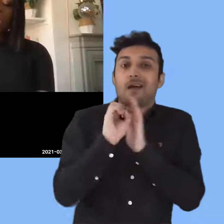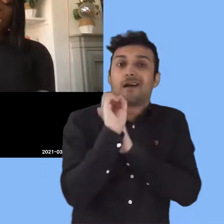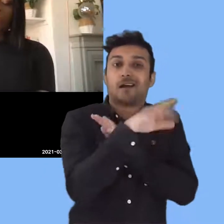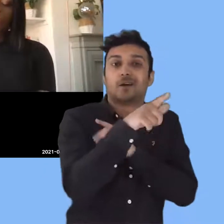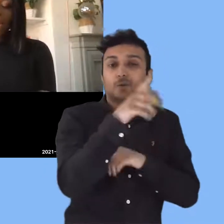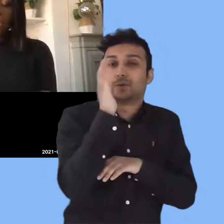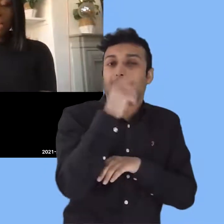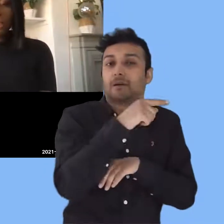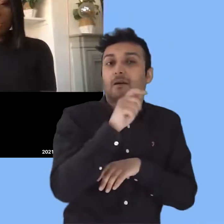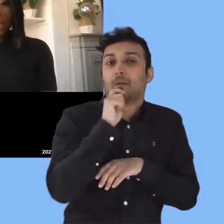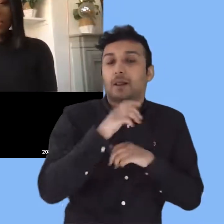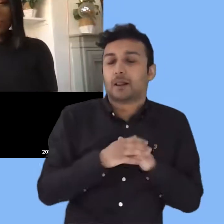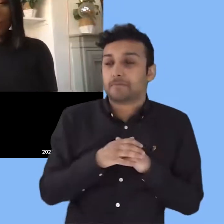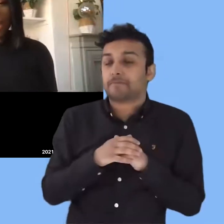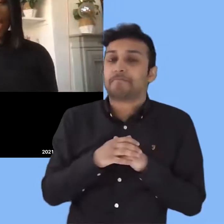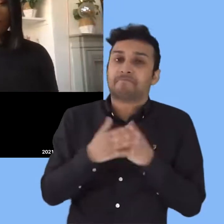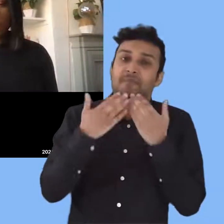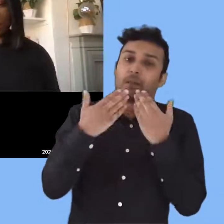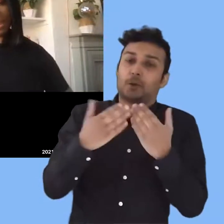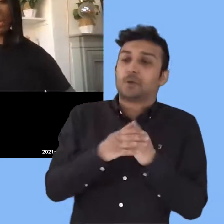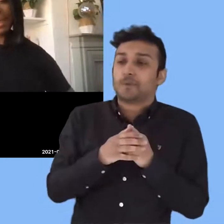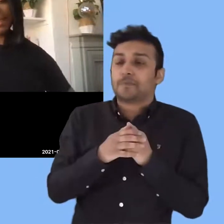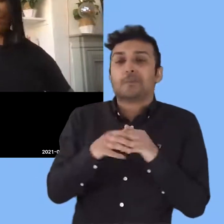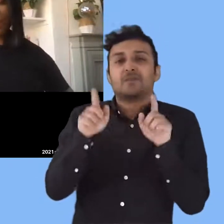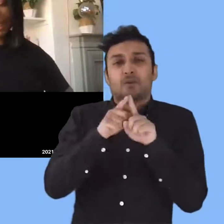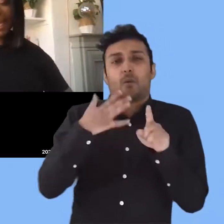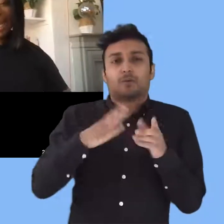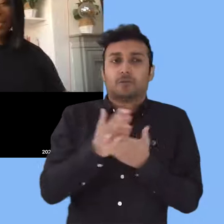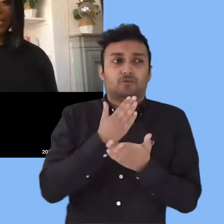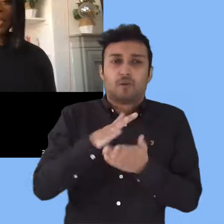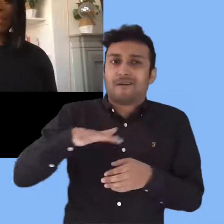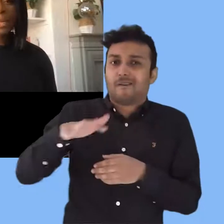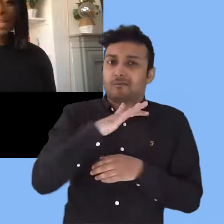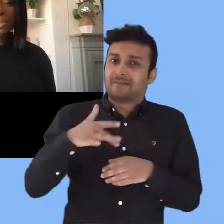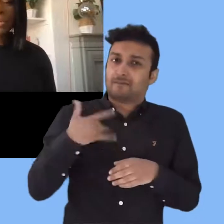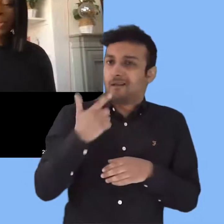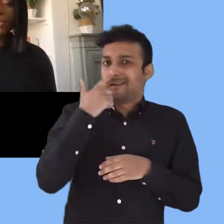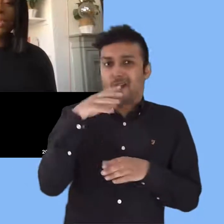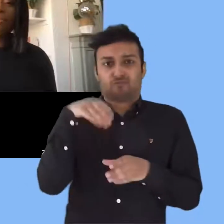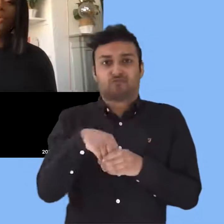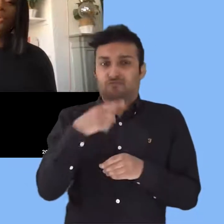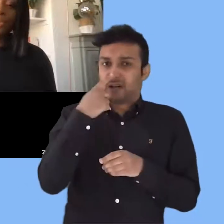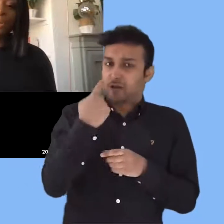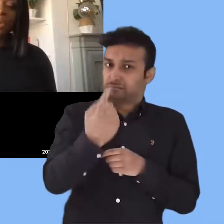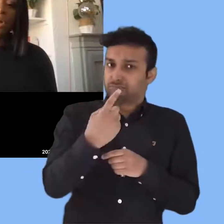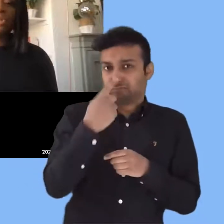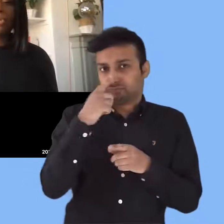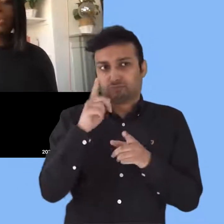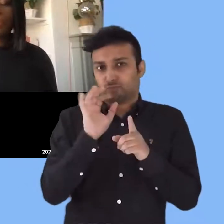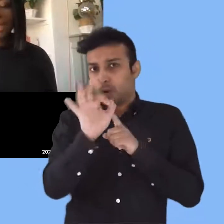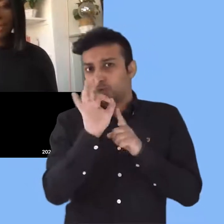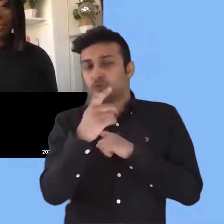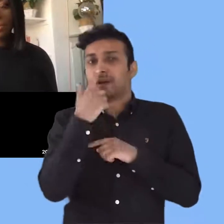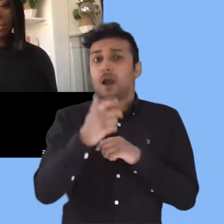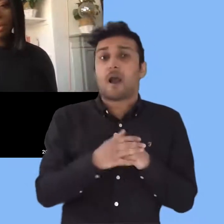here, really want this to be something where everybody participates, everybody engages, everybody gets those questions in, but also on